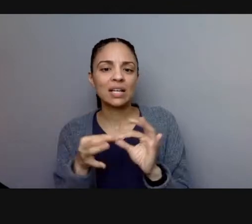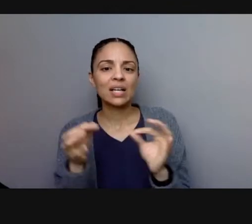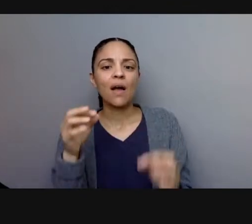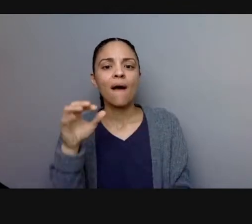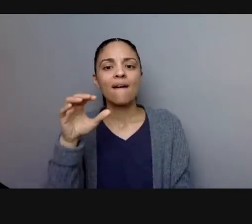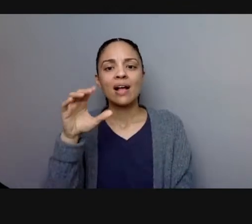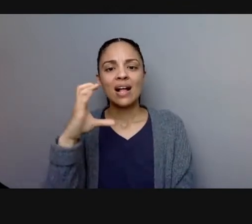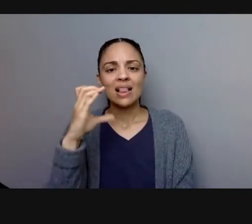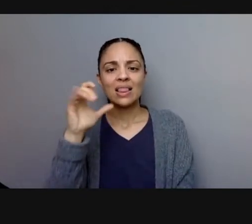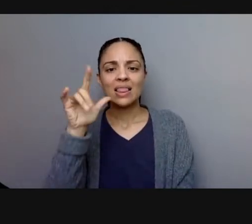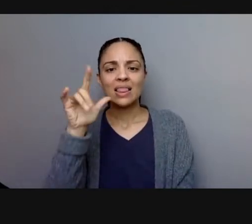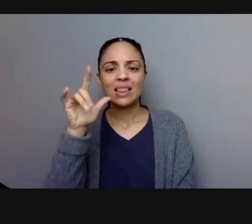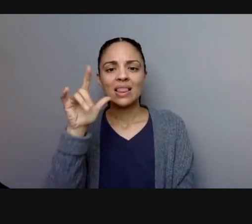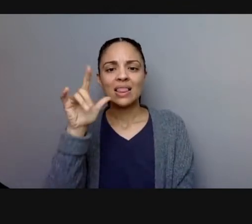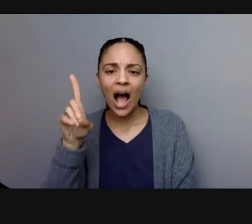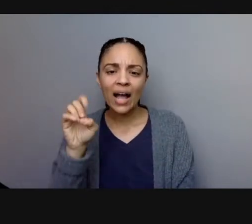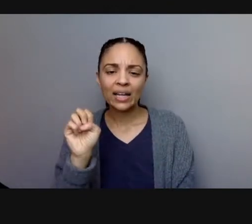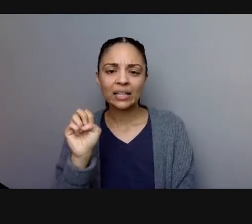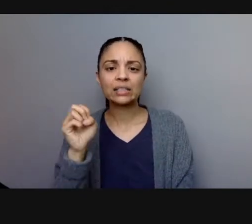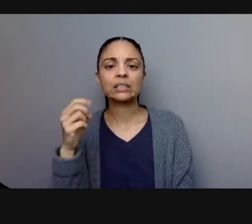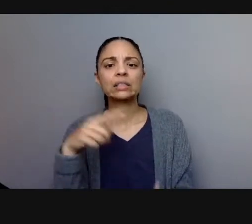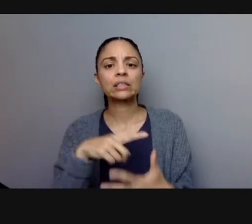Brandon was Brother Peace.